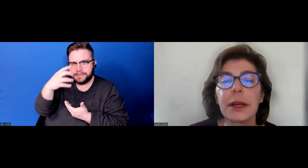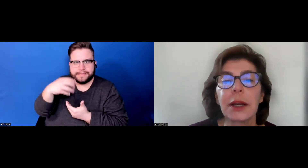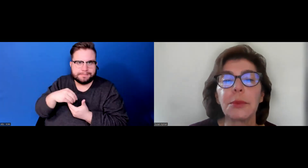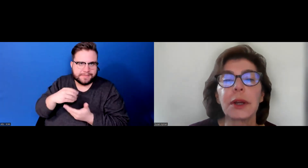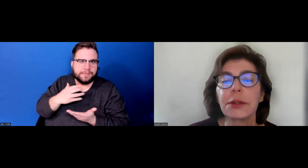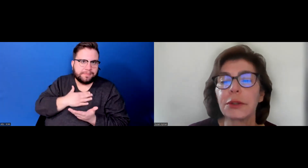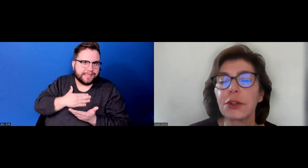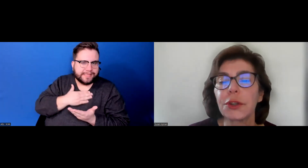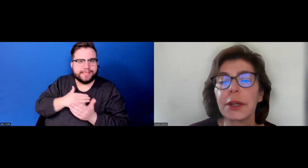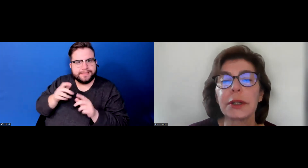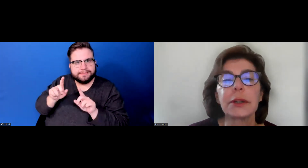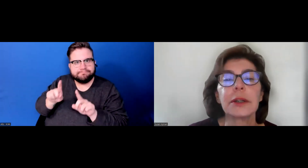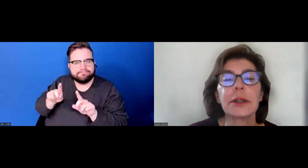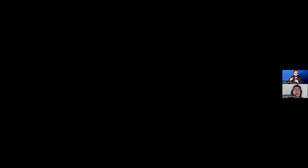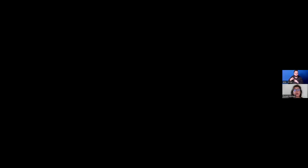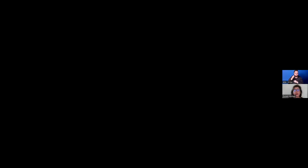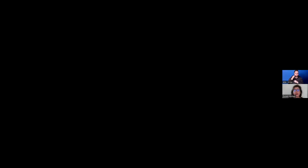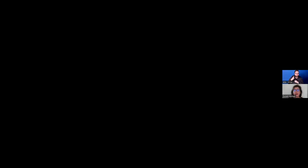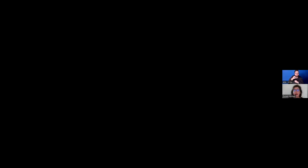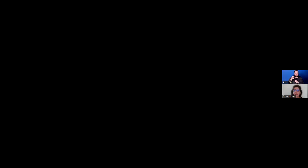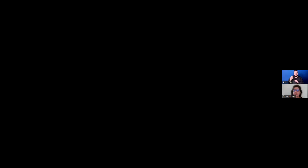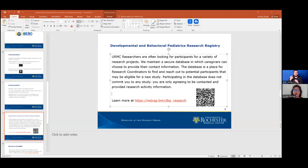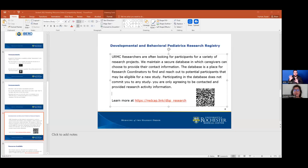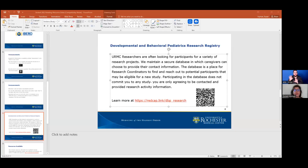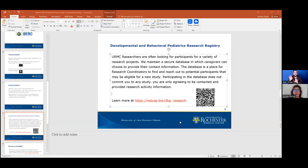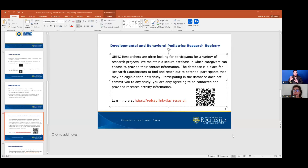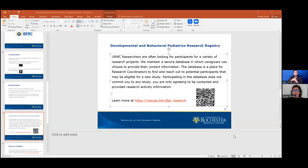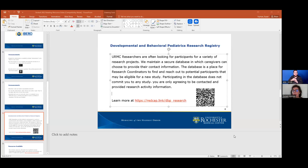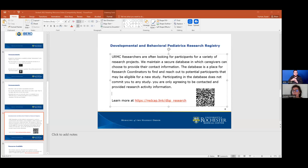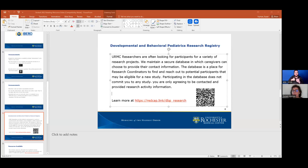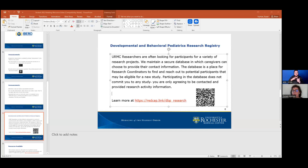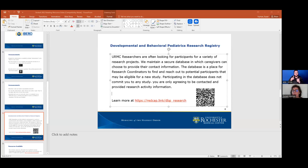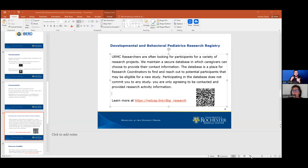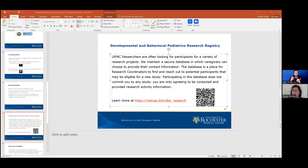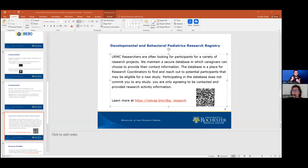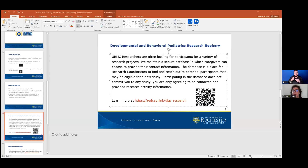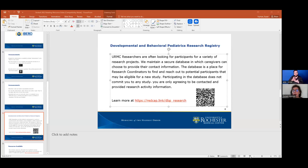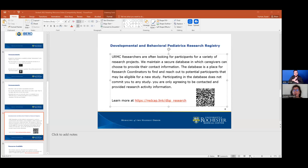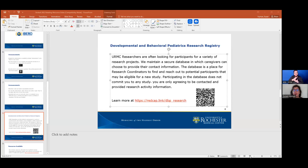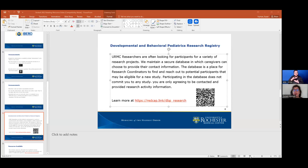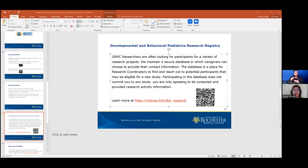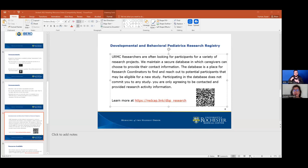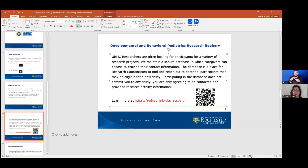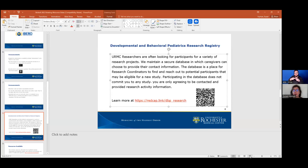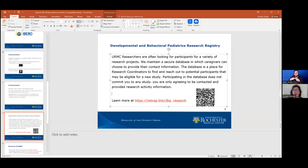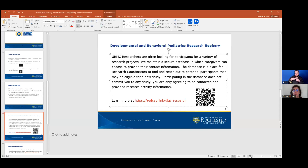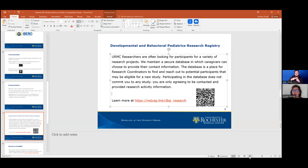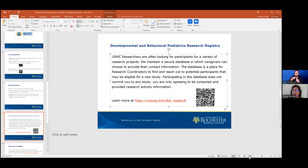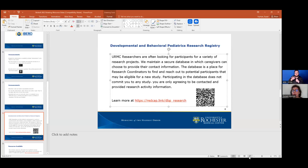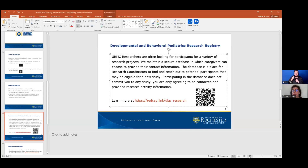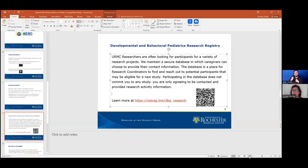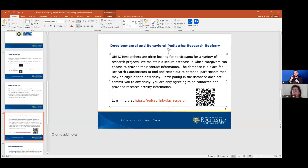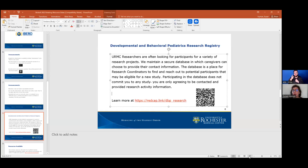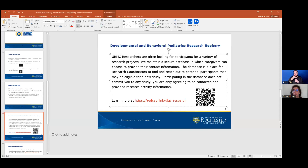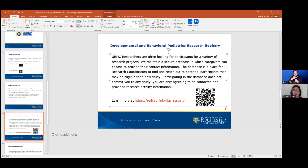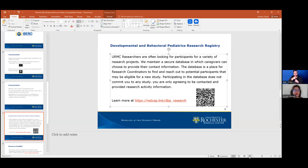Sunday. I want to share this slide that if any of you listening want